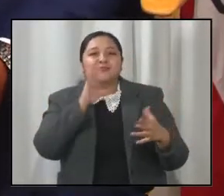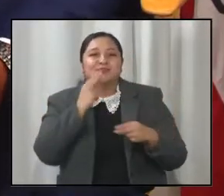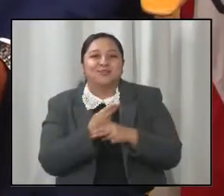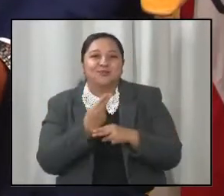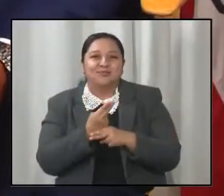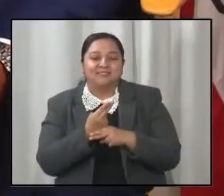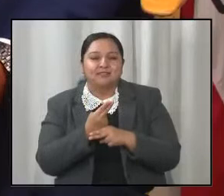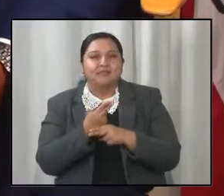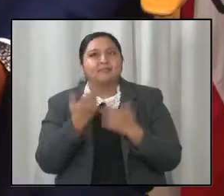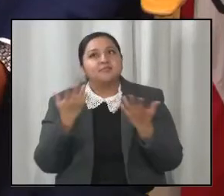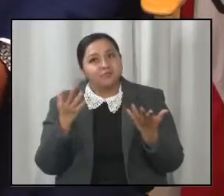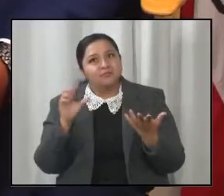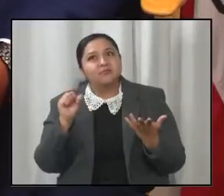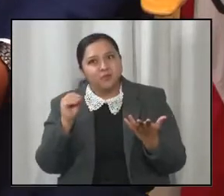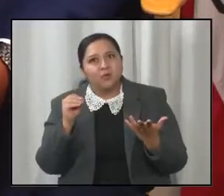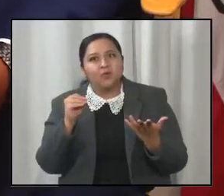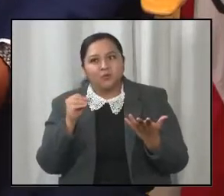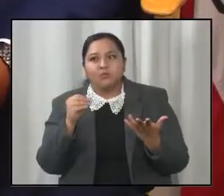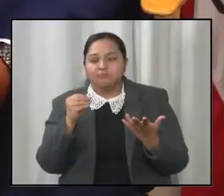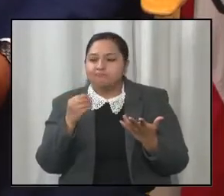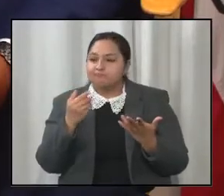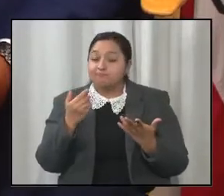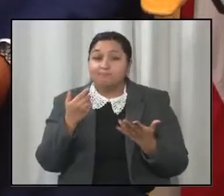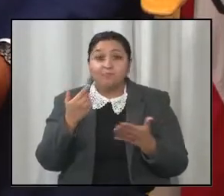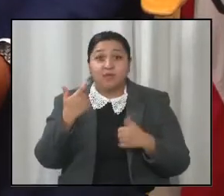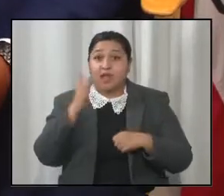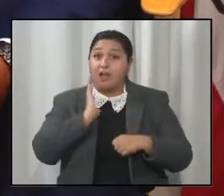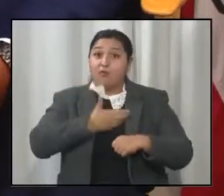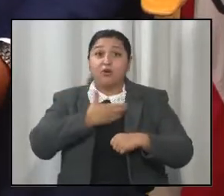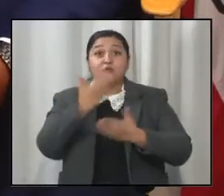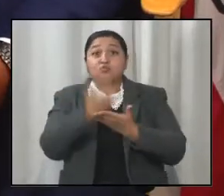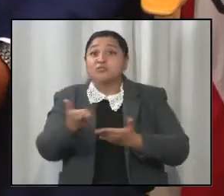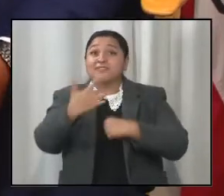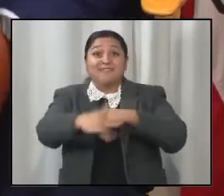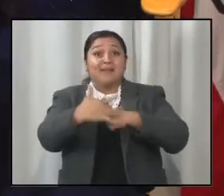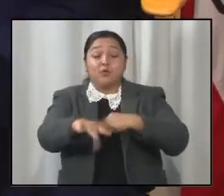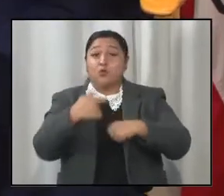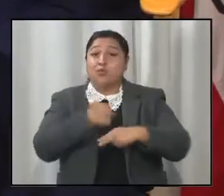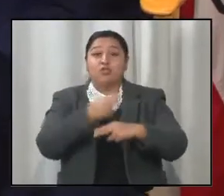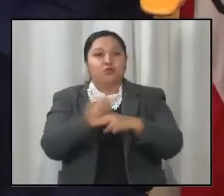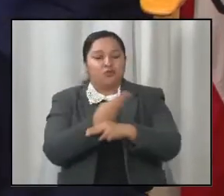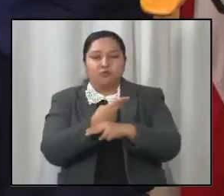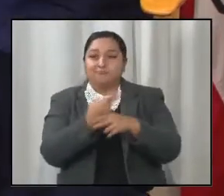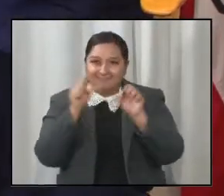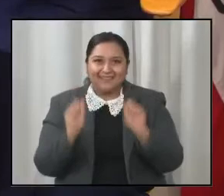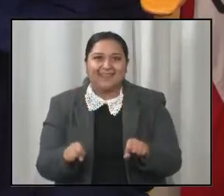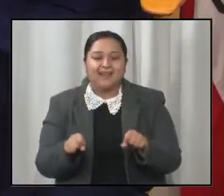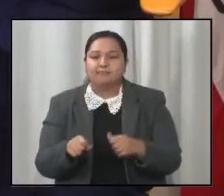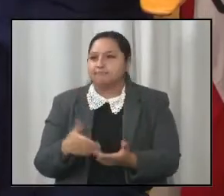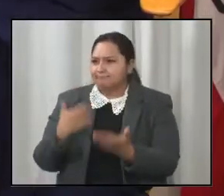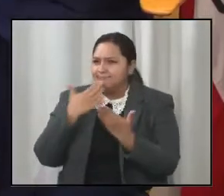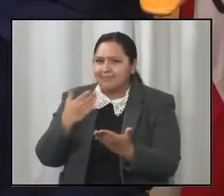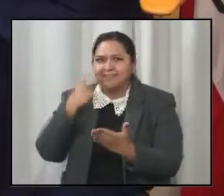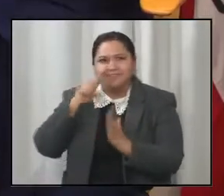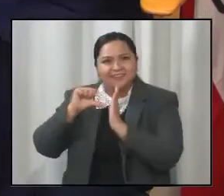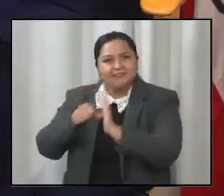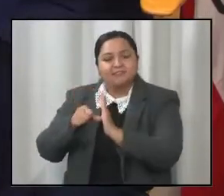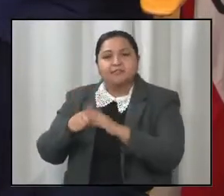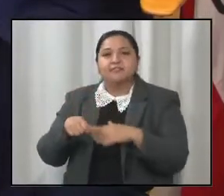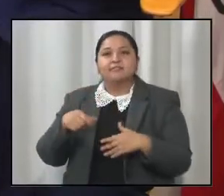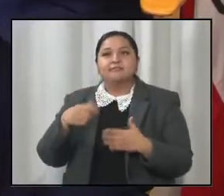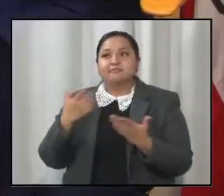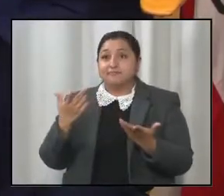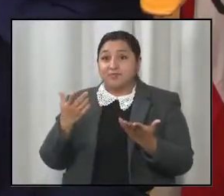of us using what we have available. This is a story of capacity. Thank you for highlighting that. When you hear